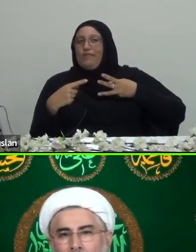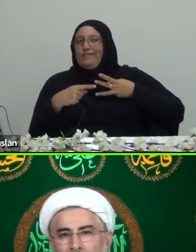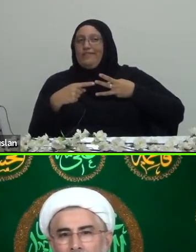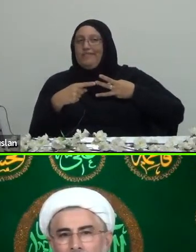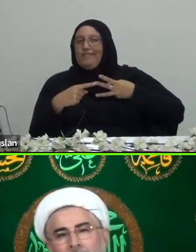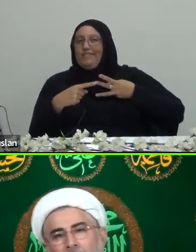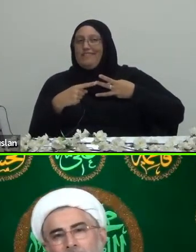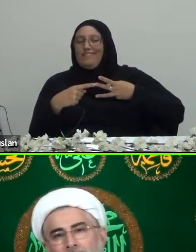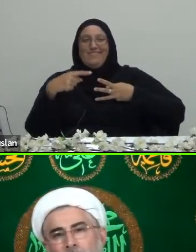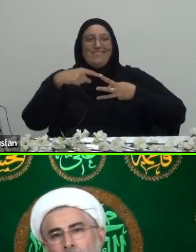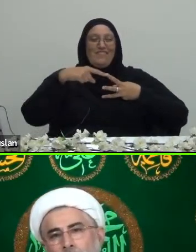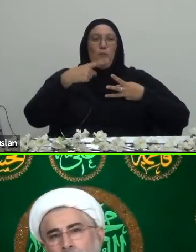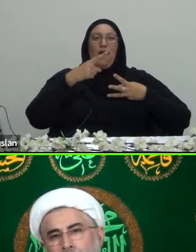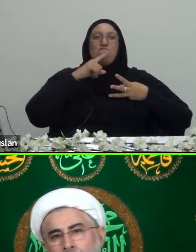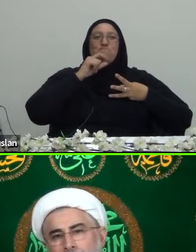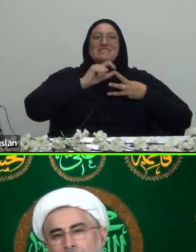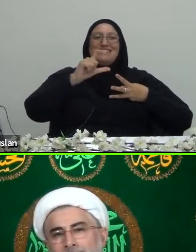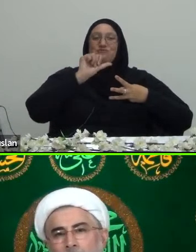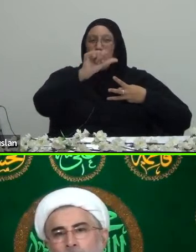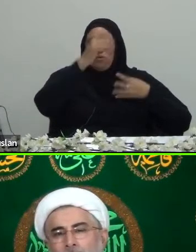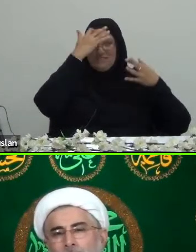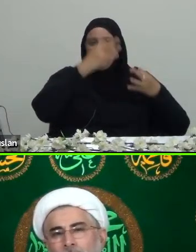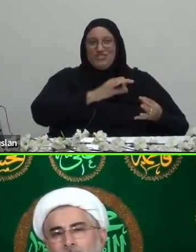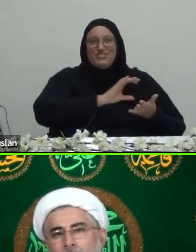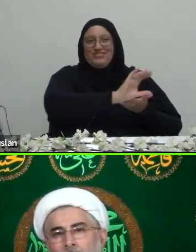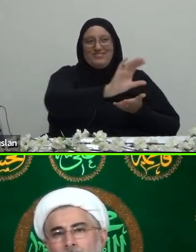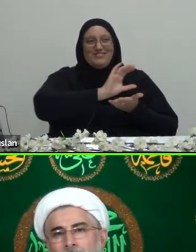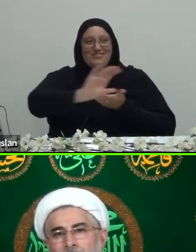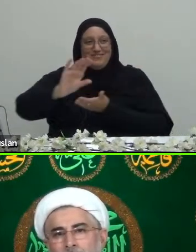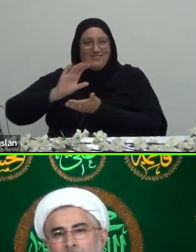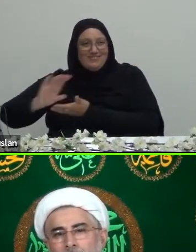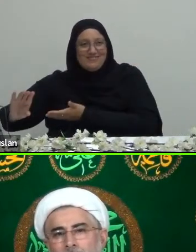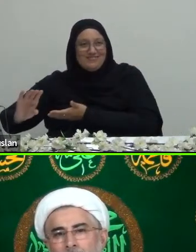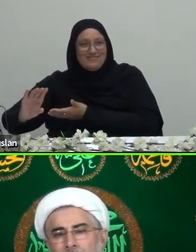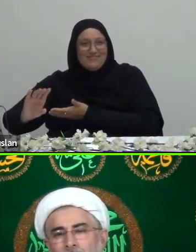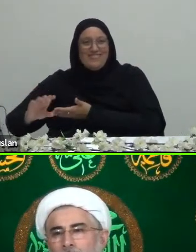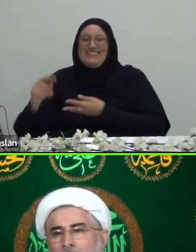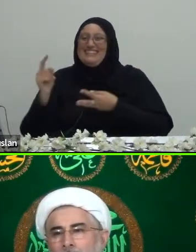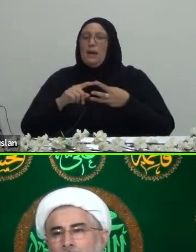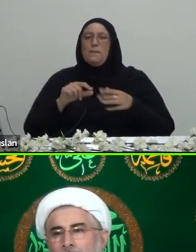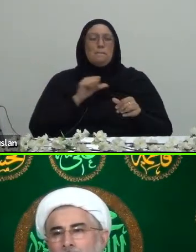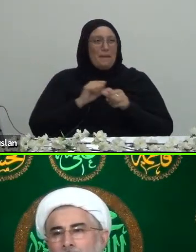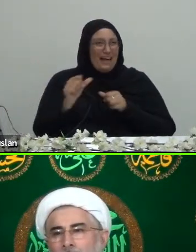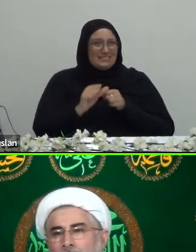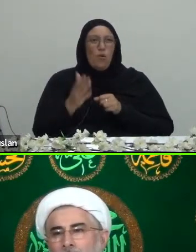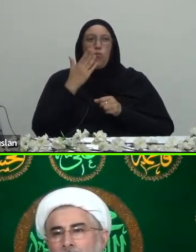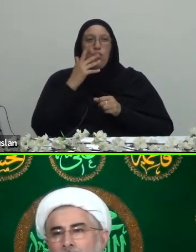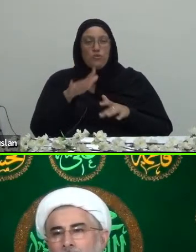while I'm alive, I've distributed it. By the time I die,